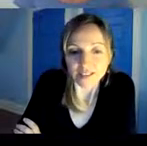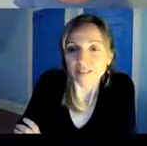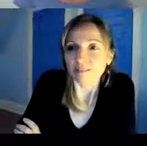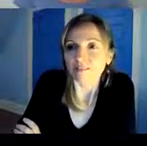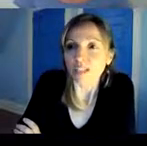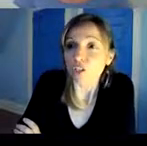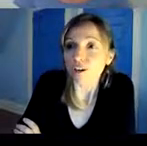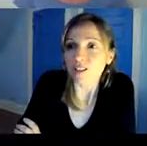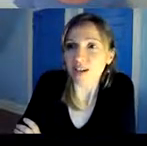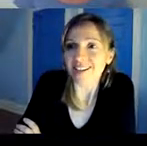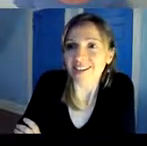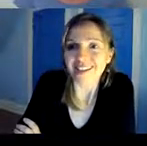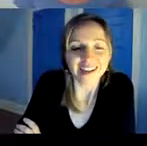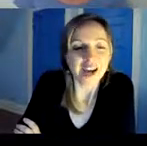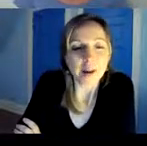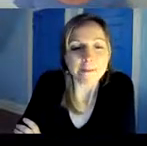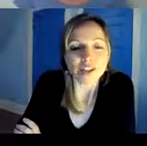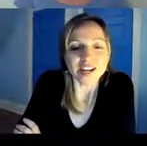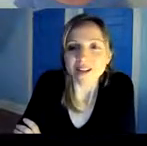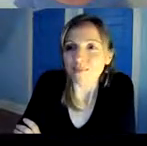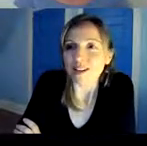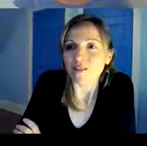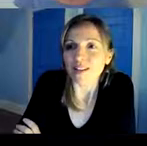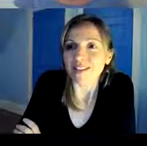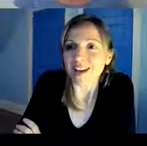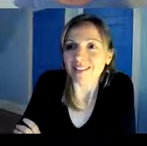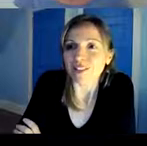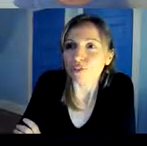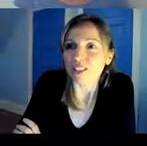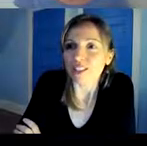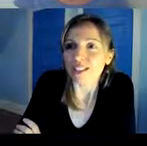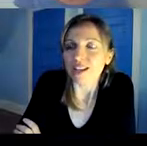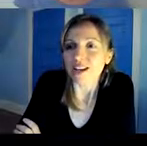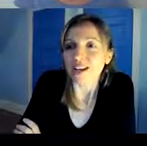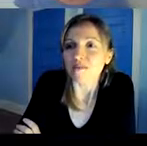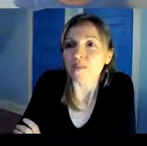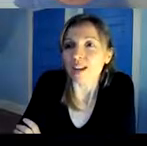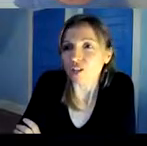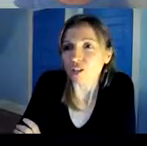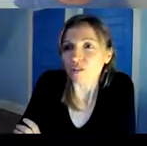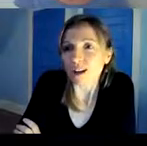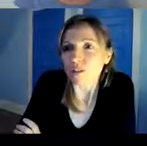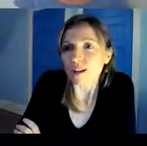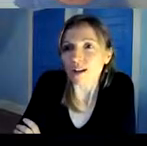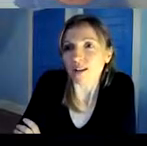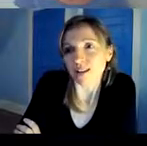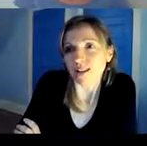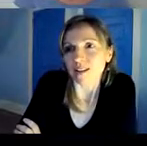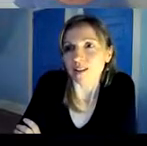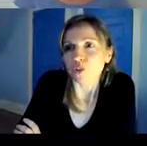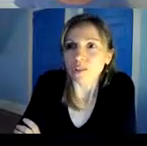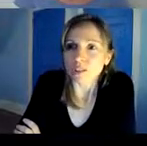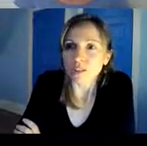infestation, it's hard not to panic, but try and map it out and tackle it strategically from the edges or the outside